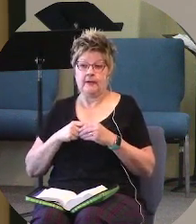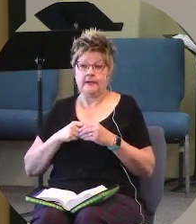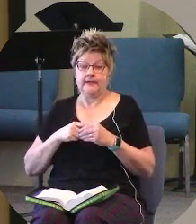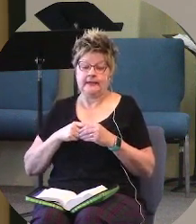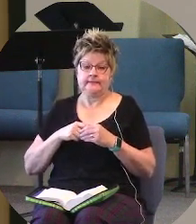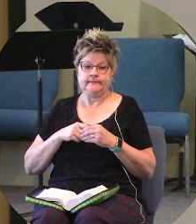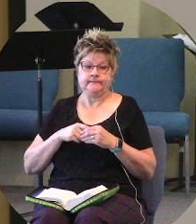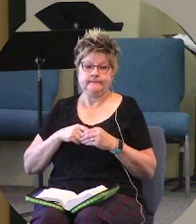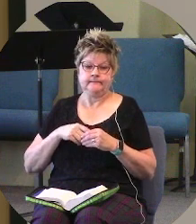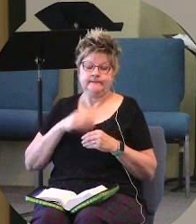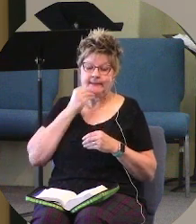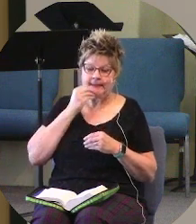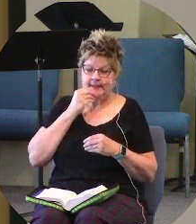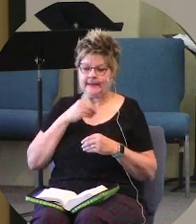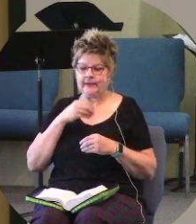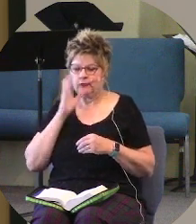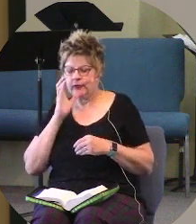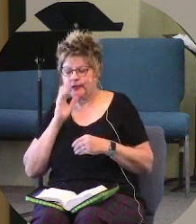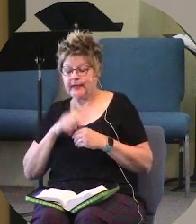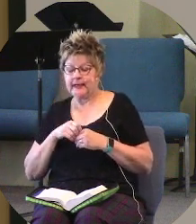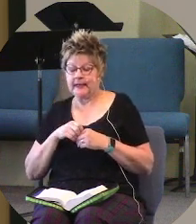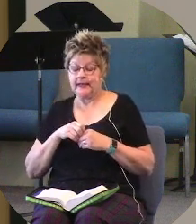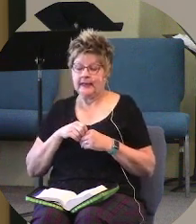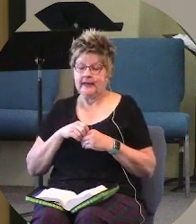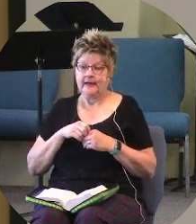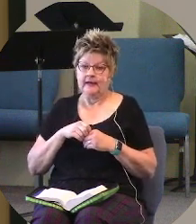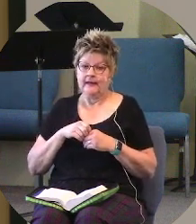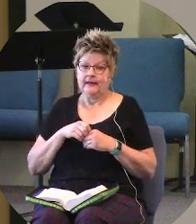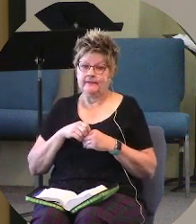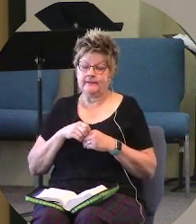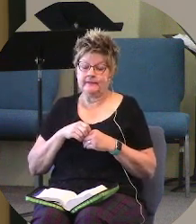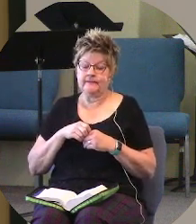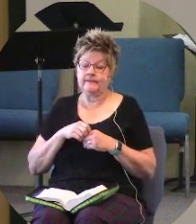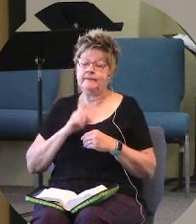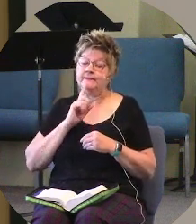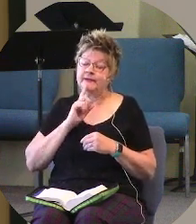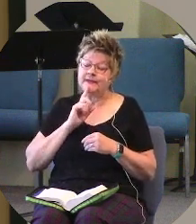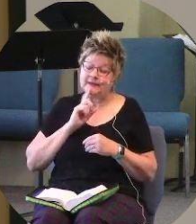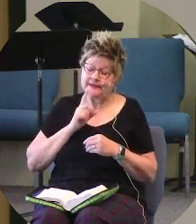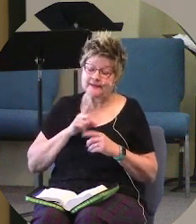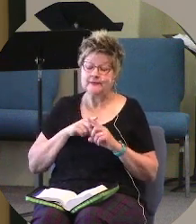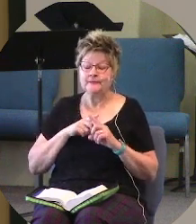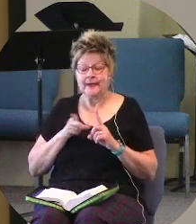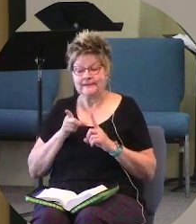eat, getting enough to drink. And don't mishear me. It is, but it's not.